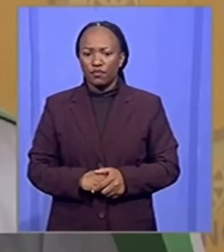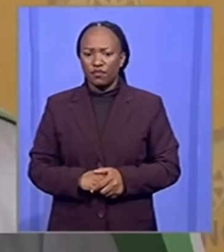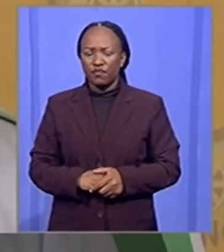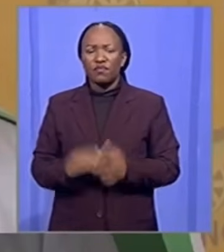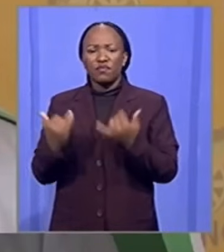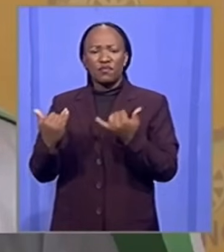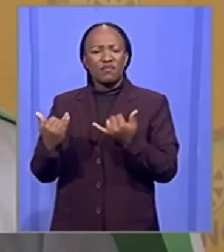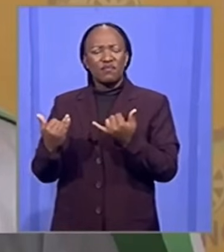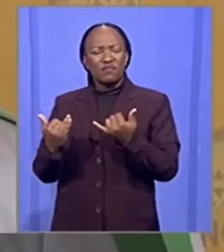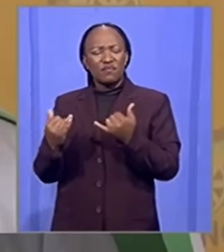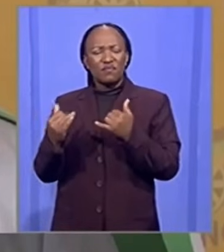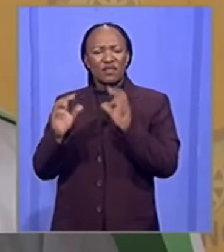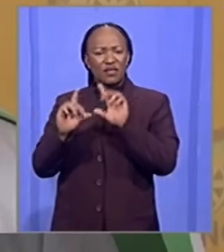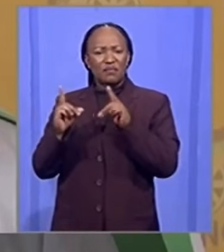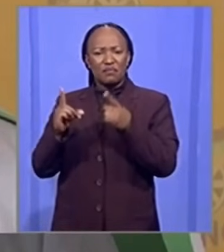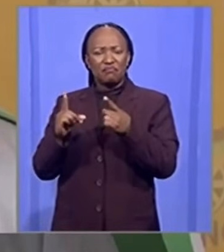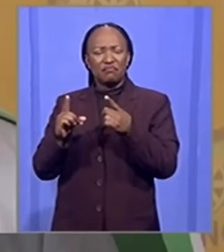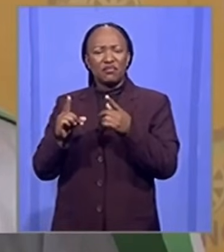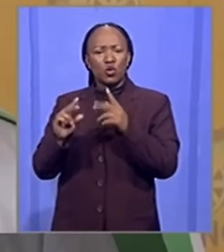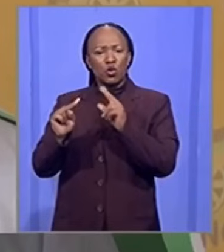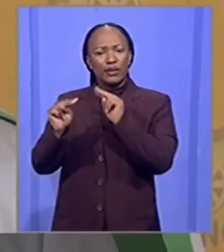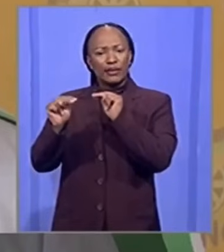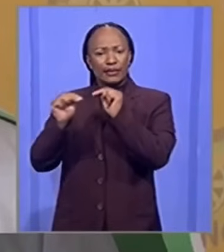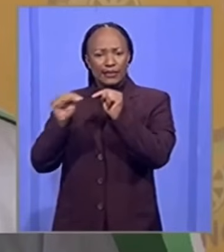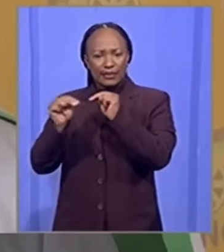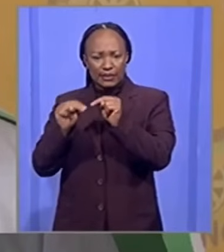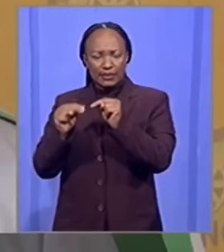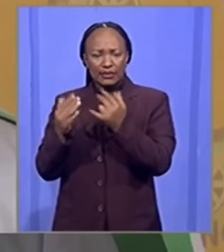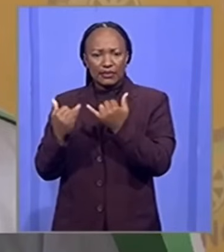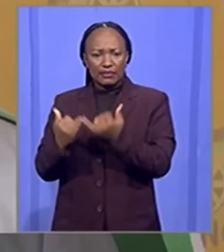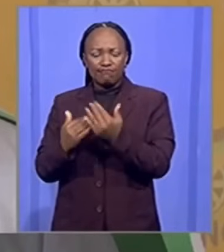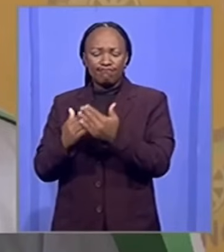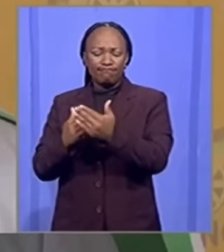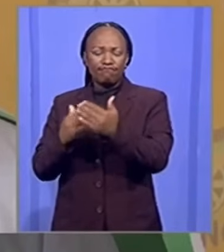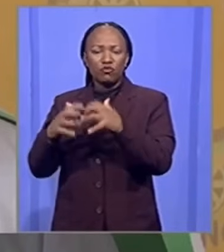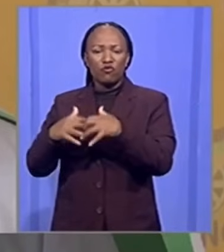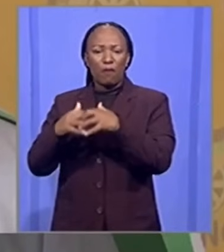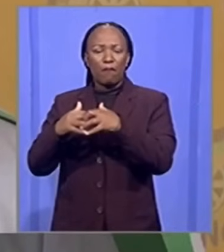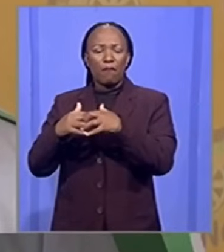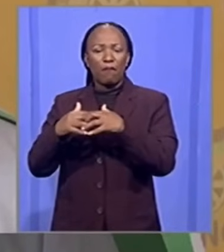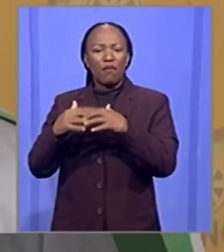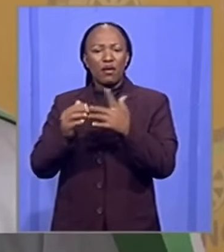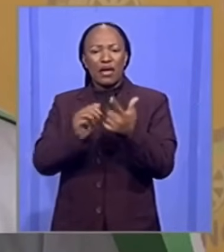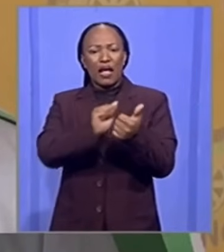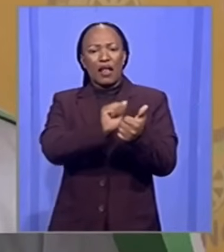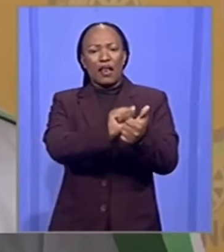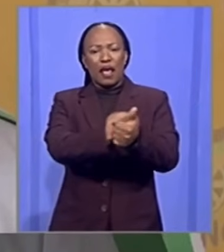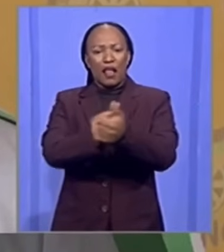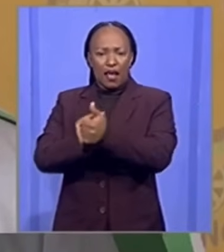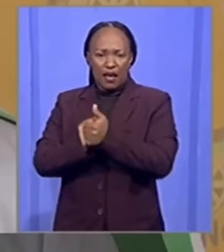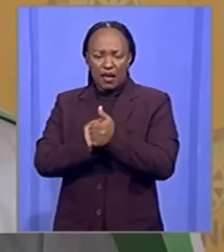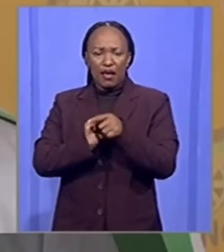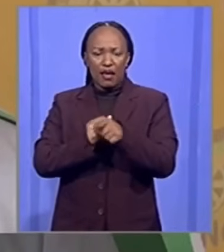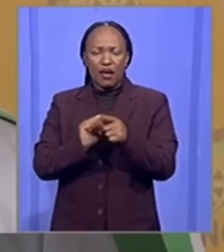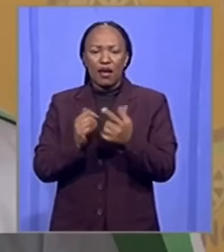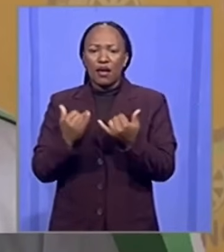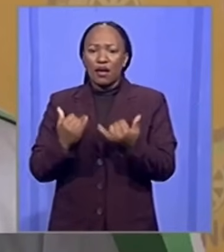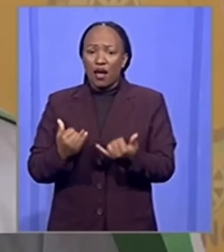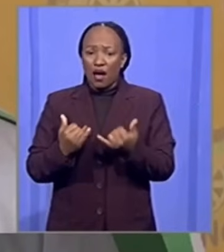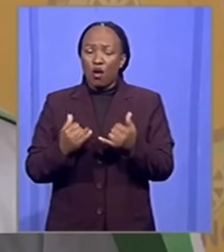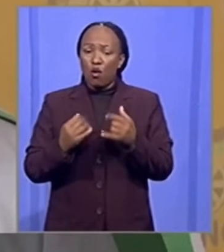le re tlametse re buisana le lona go itukisetsa go forma puso. Se re ka se dirang gore re tsere number e